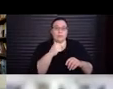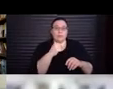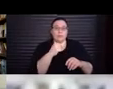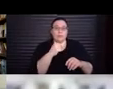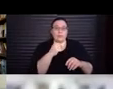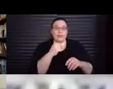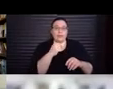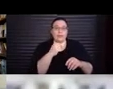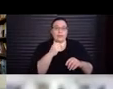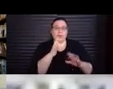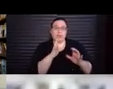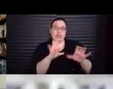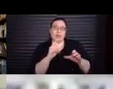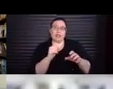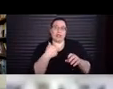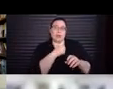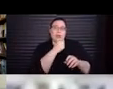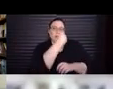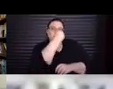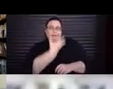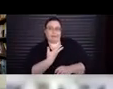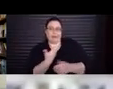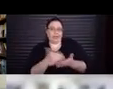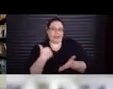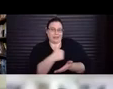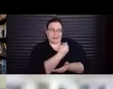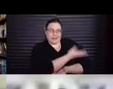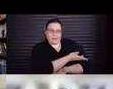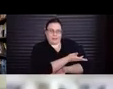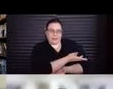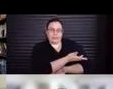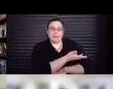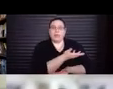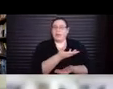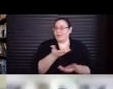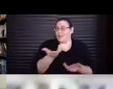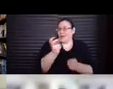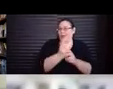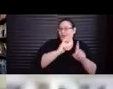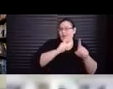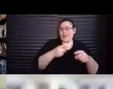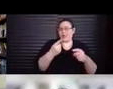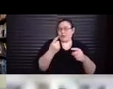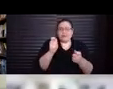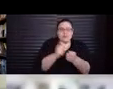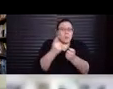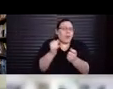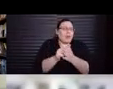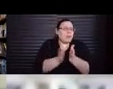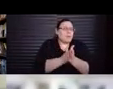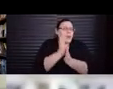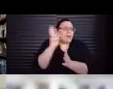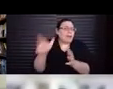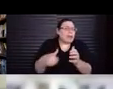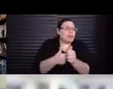we don't get repercussions. So I think that it's hard to answer what the motivations were, but